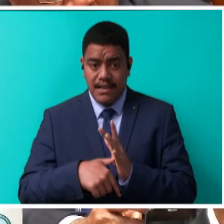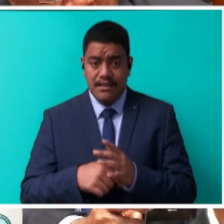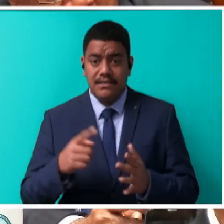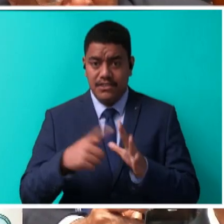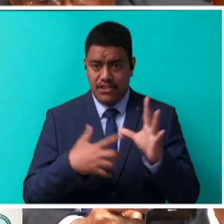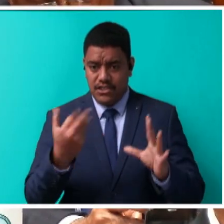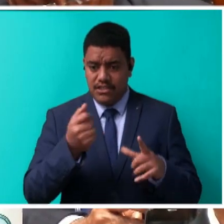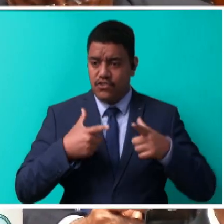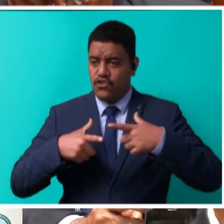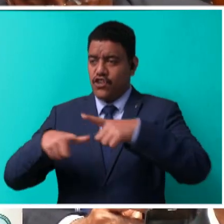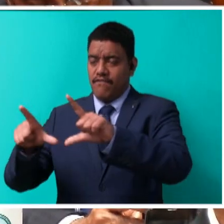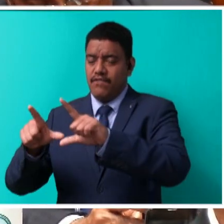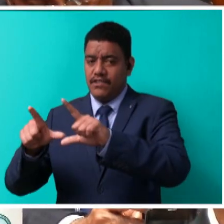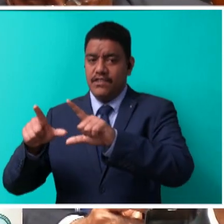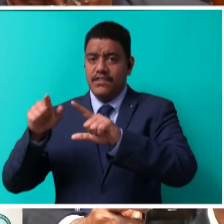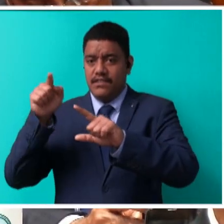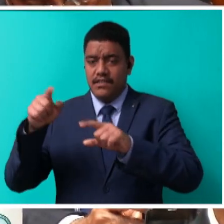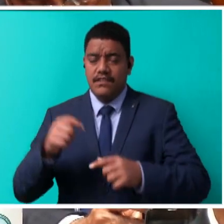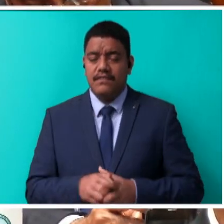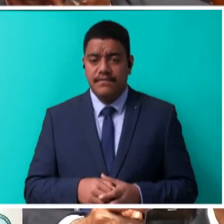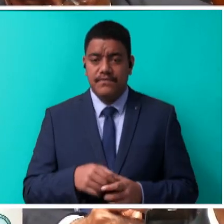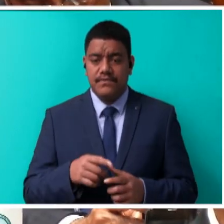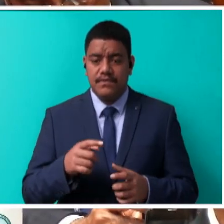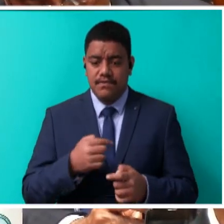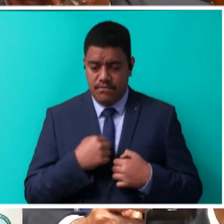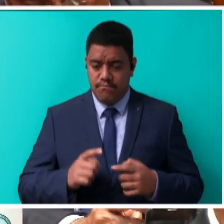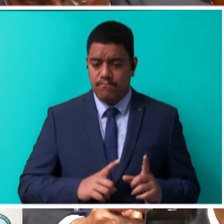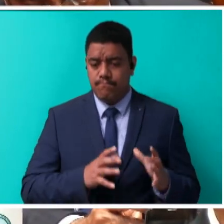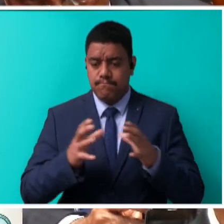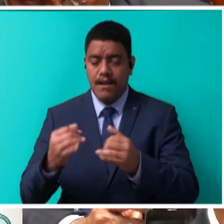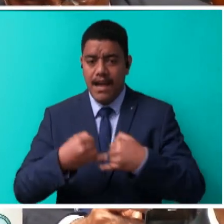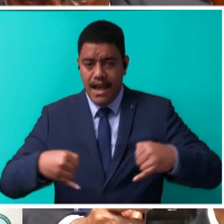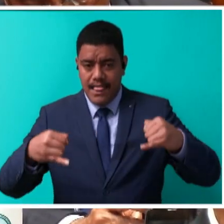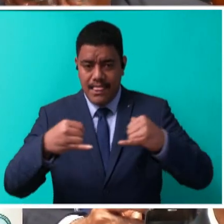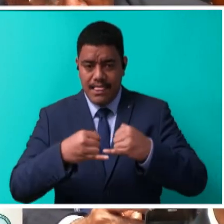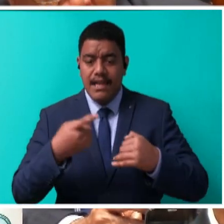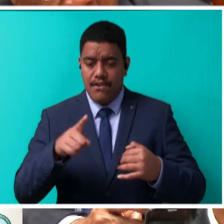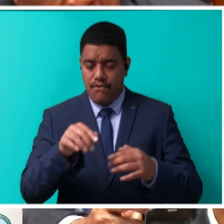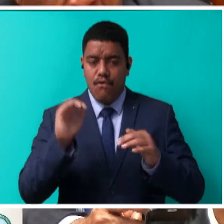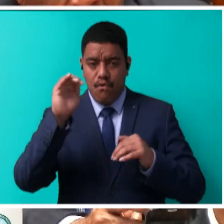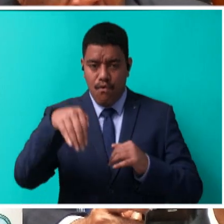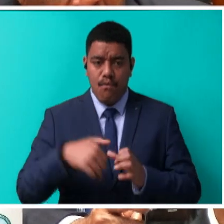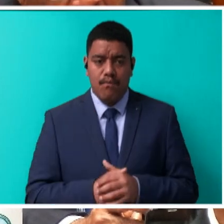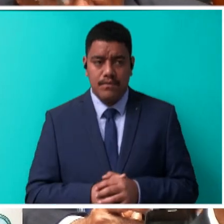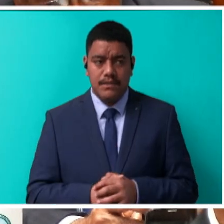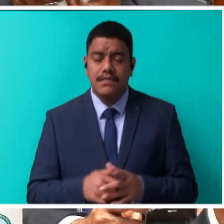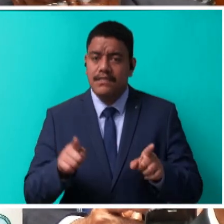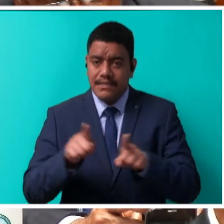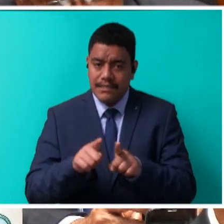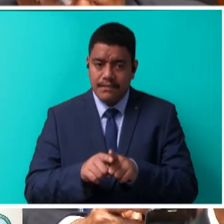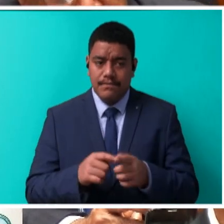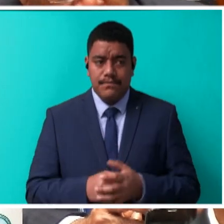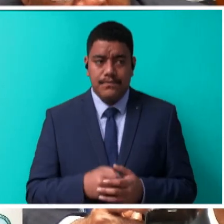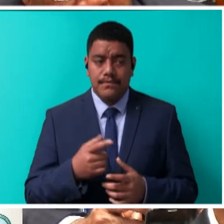justice traveled to them. It reached their doorstep, their island, their home. Similarly, the